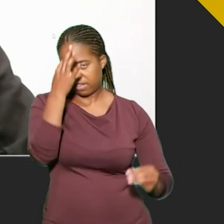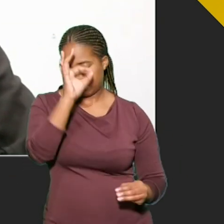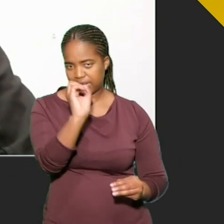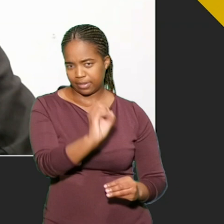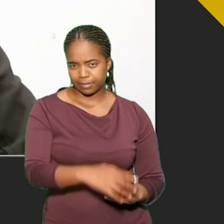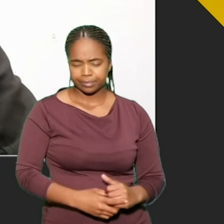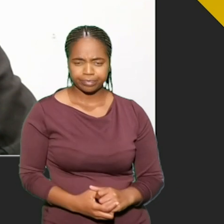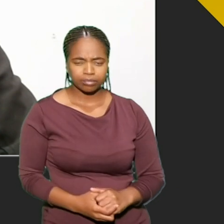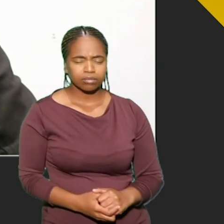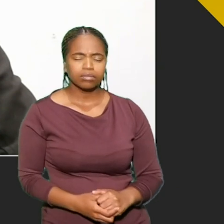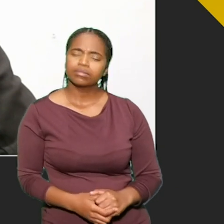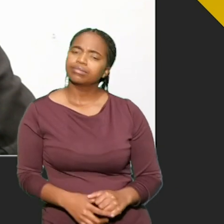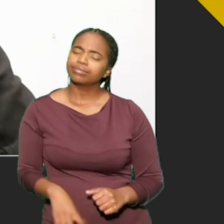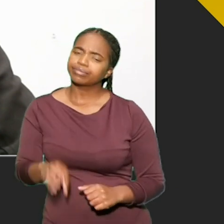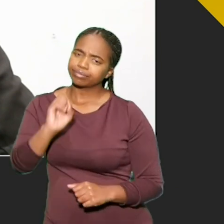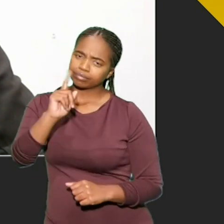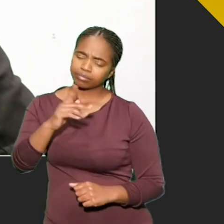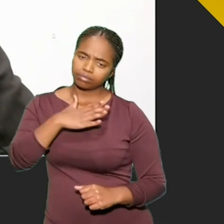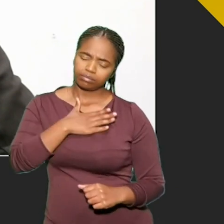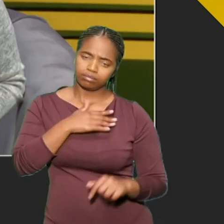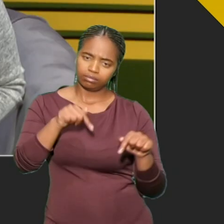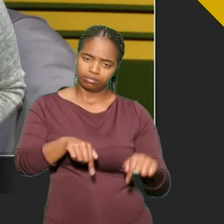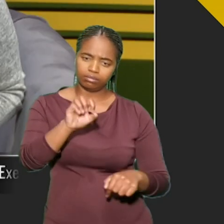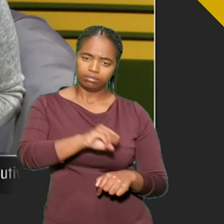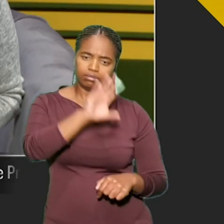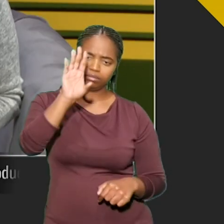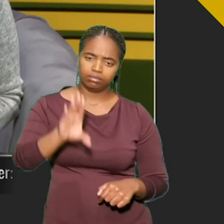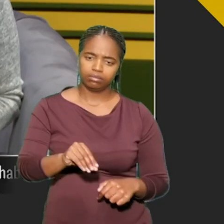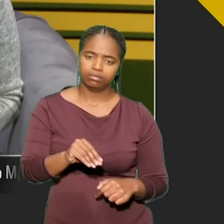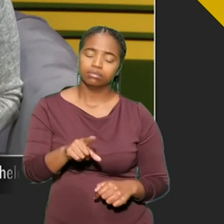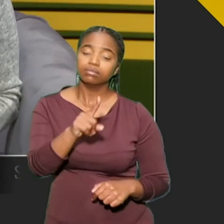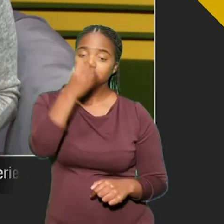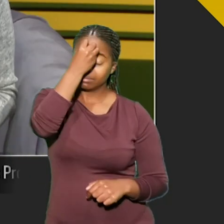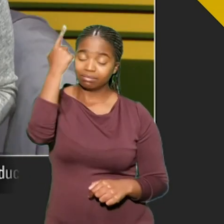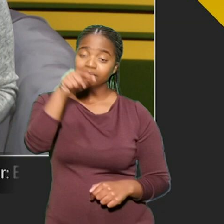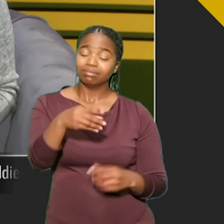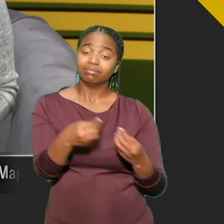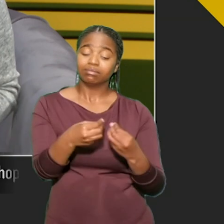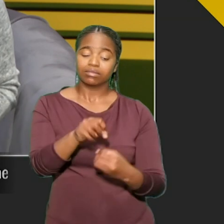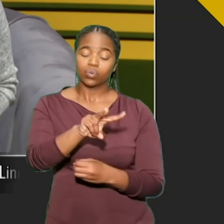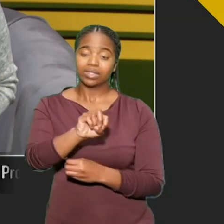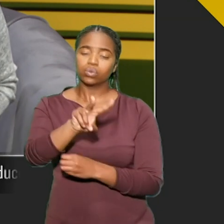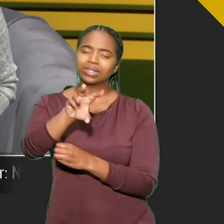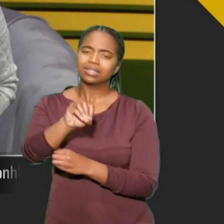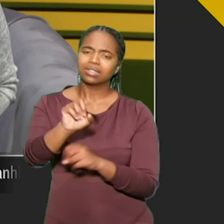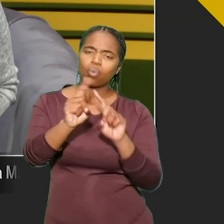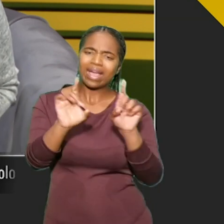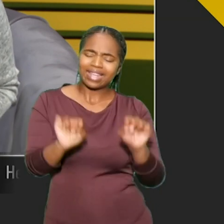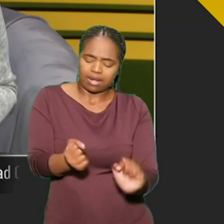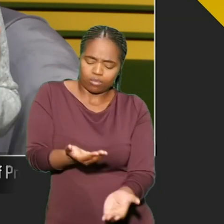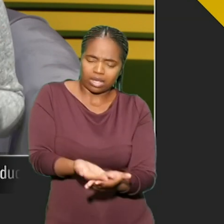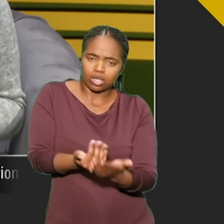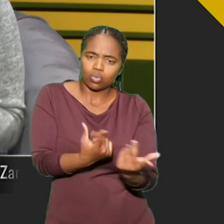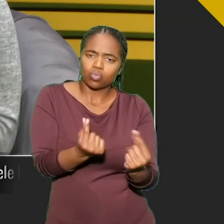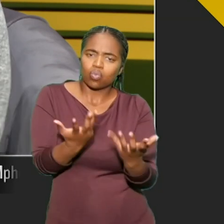Mm. Petani, okay, as ba so ba mo Africa bo ra re tlo phuta matsogo ra lebella taba ena ra emela 2030. What can we practically do